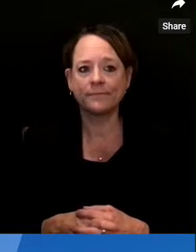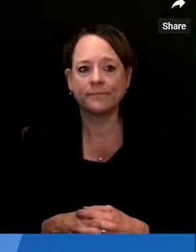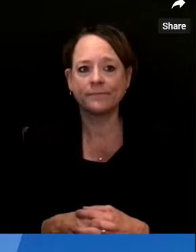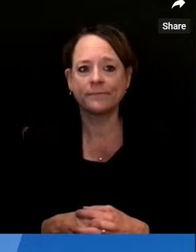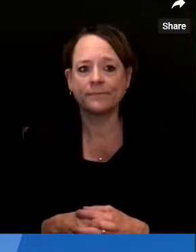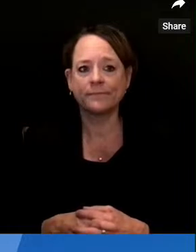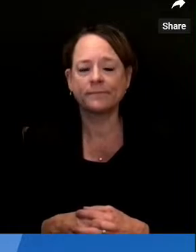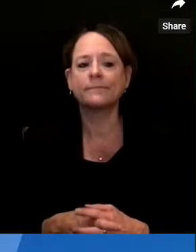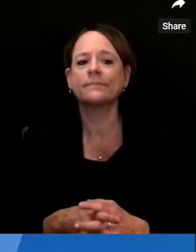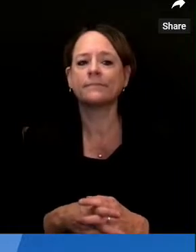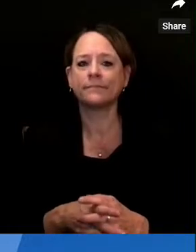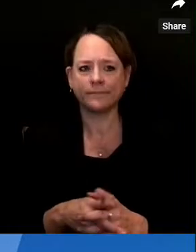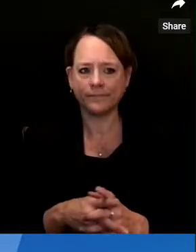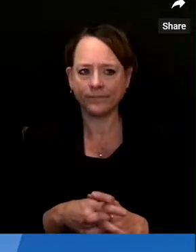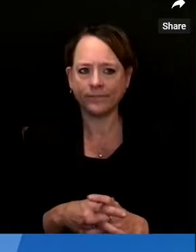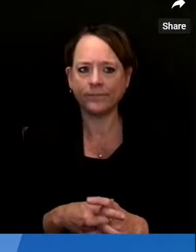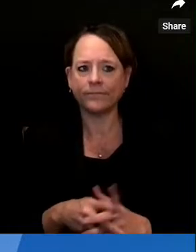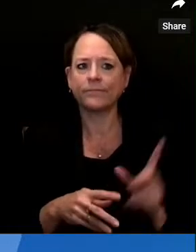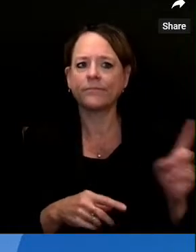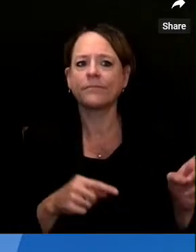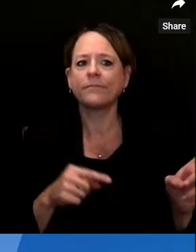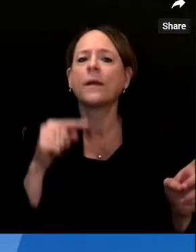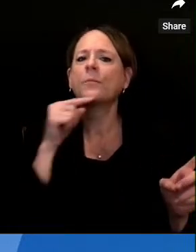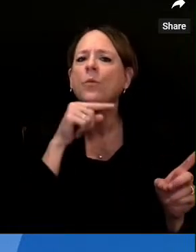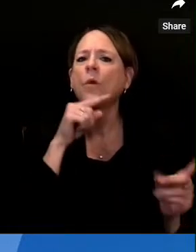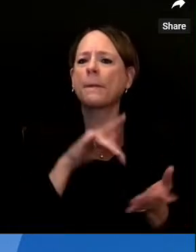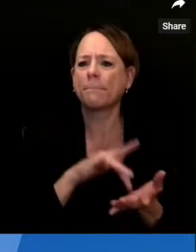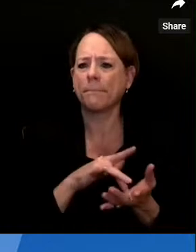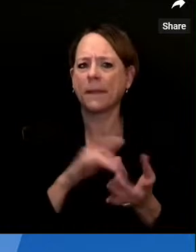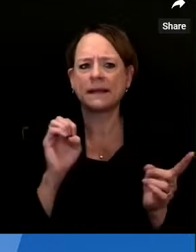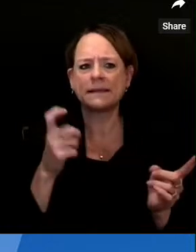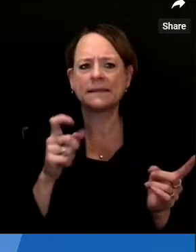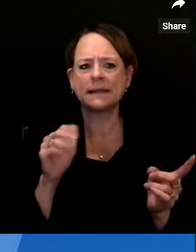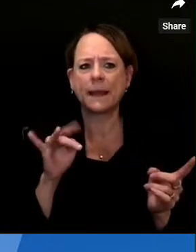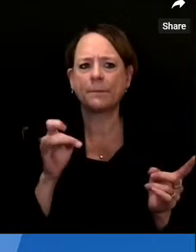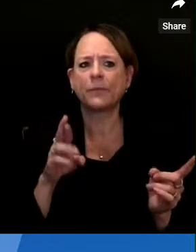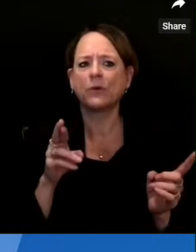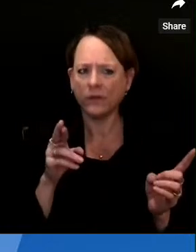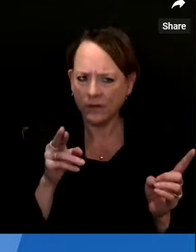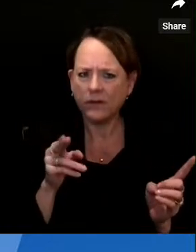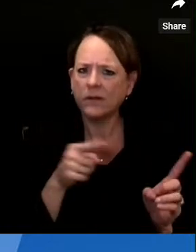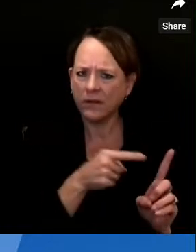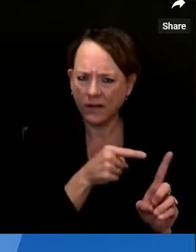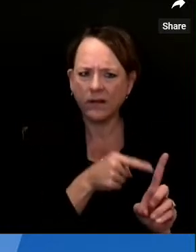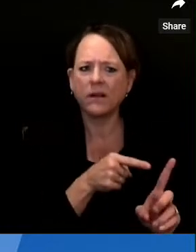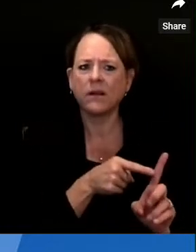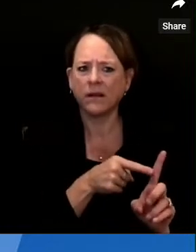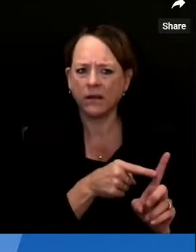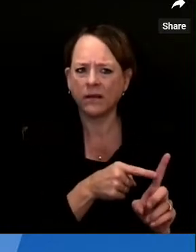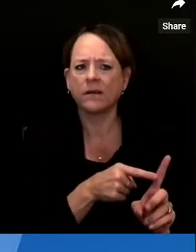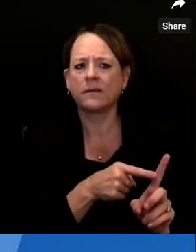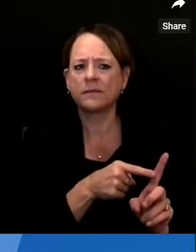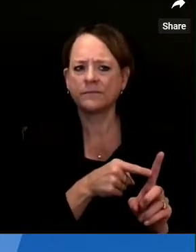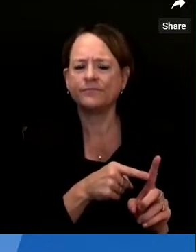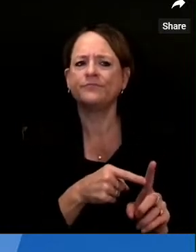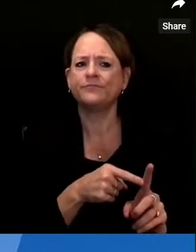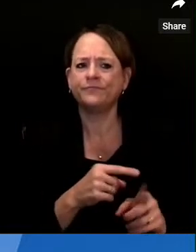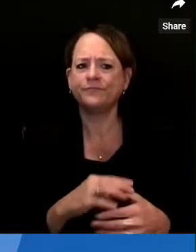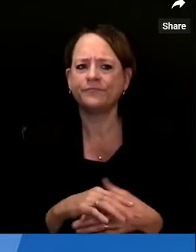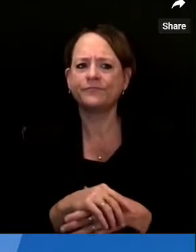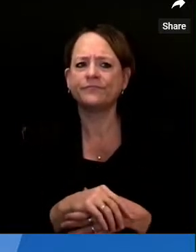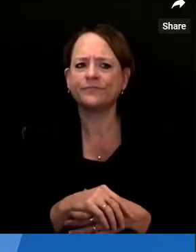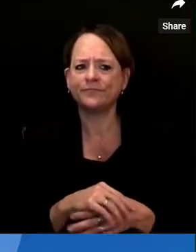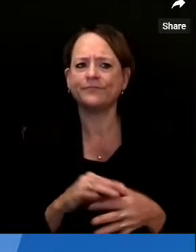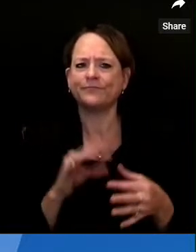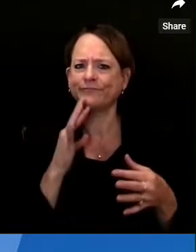in Milwaukee last year were tied to COVID-19 isolation and virtual learning, while DHS numbers show that children